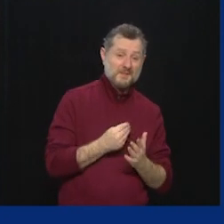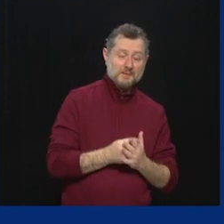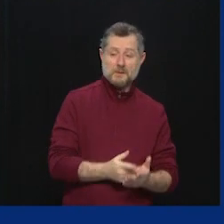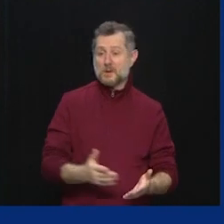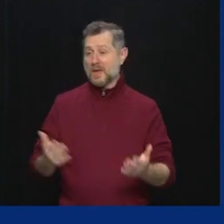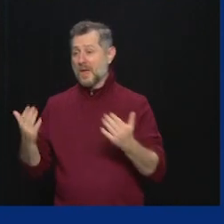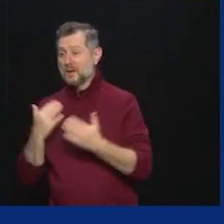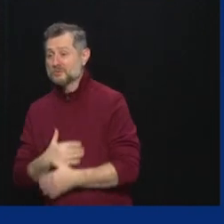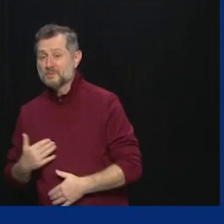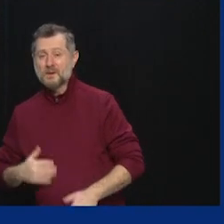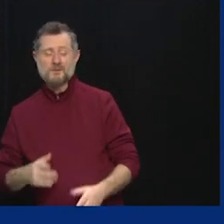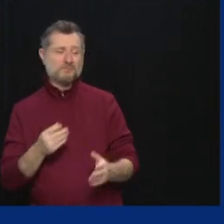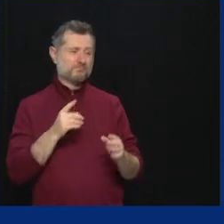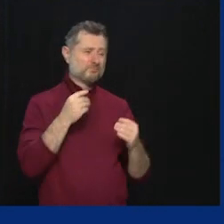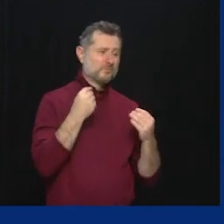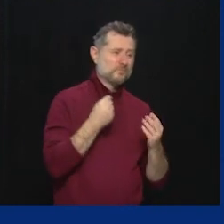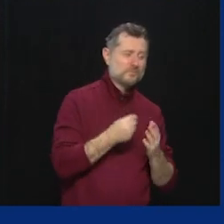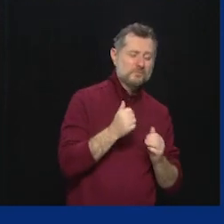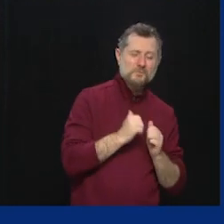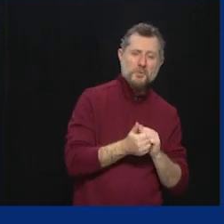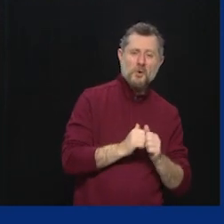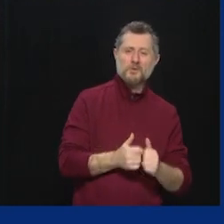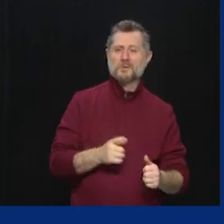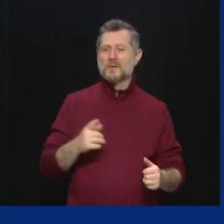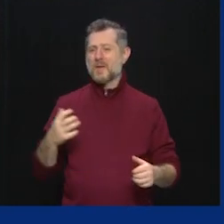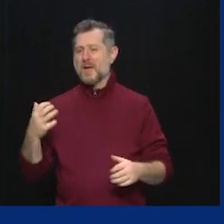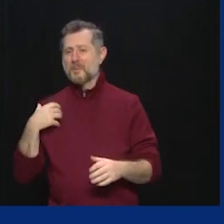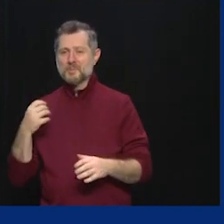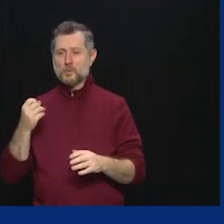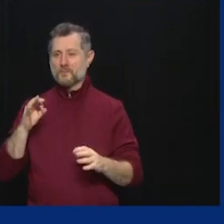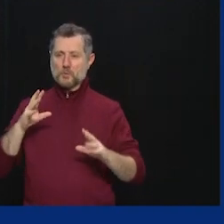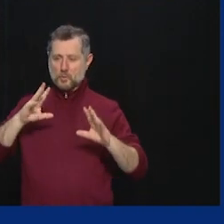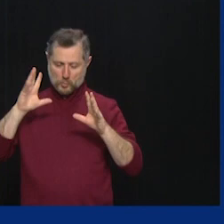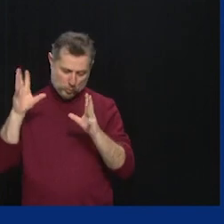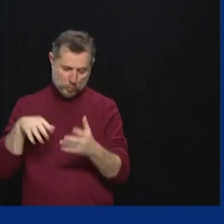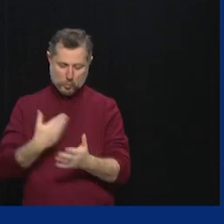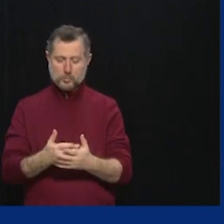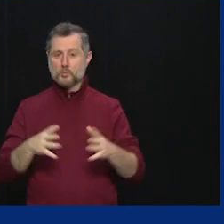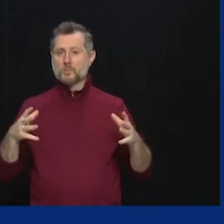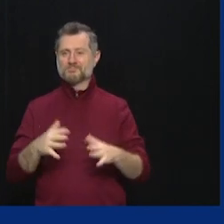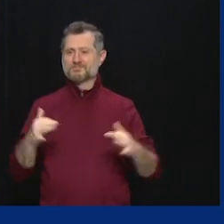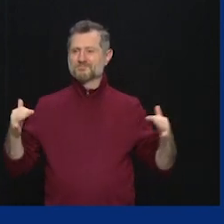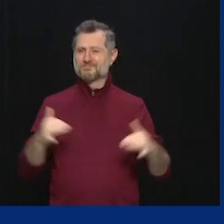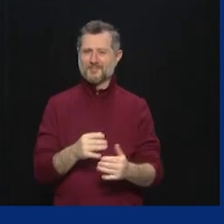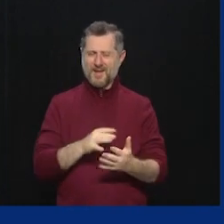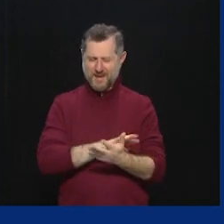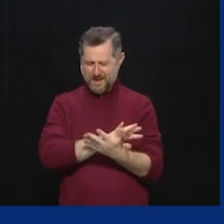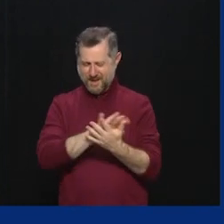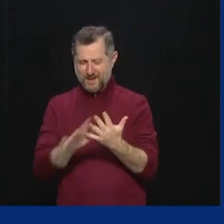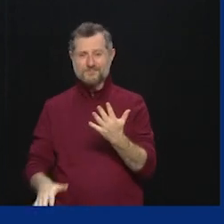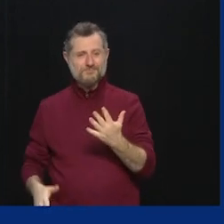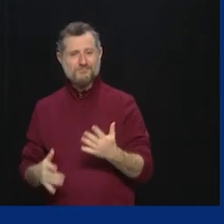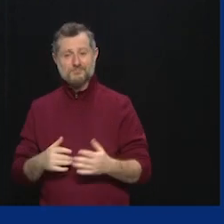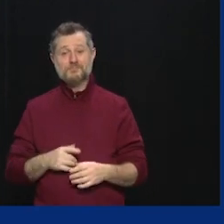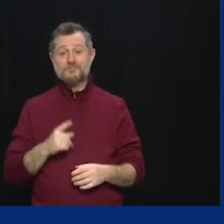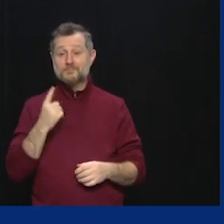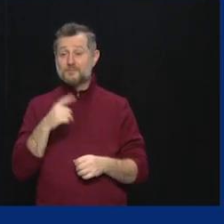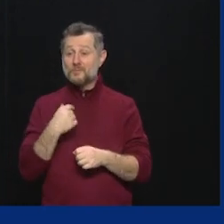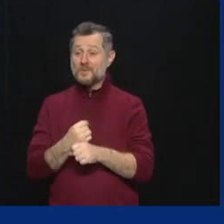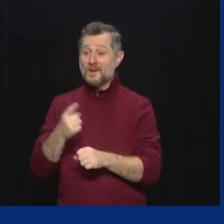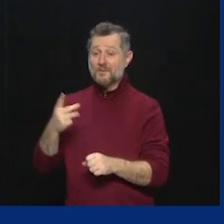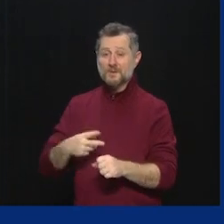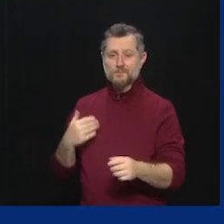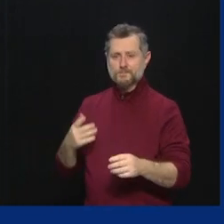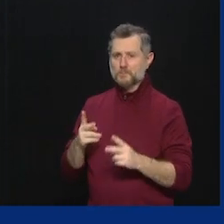sports capital of the world. Over the past year and a half, that excitement's only intensified, and today, for sure,